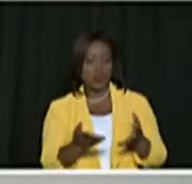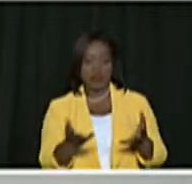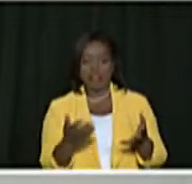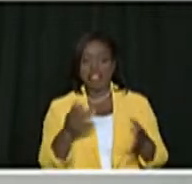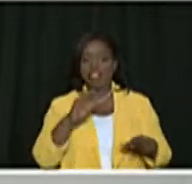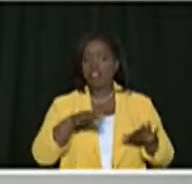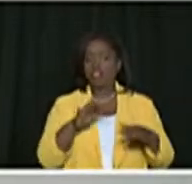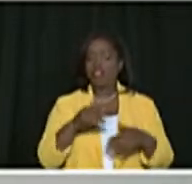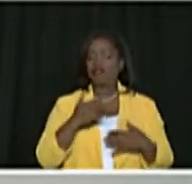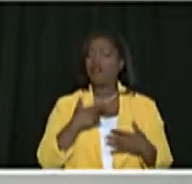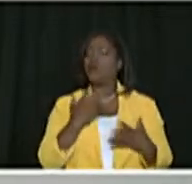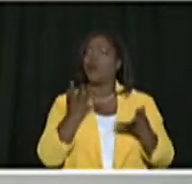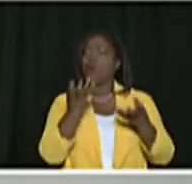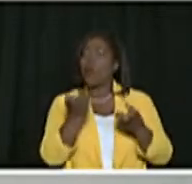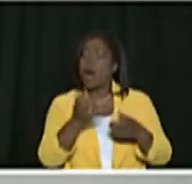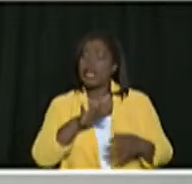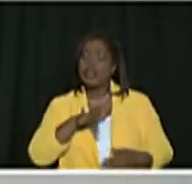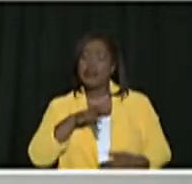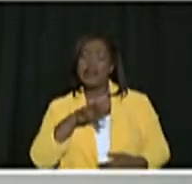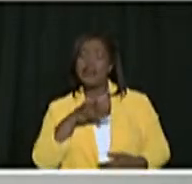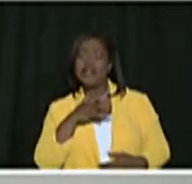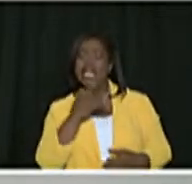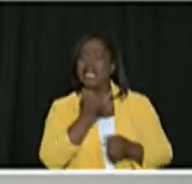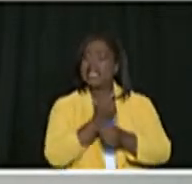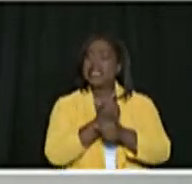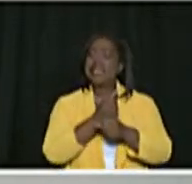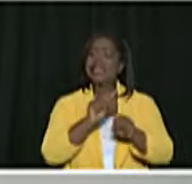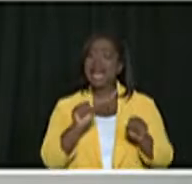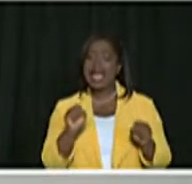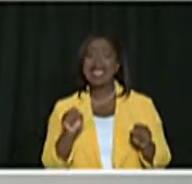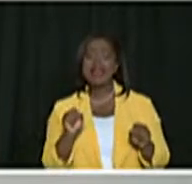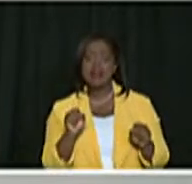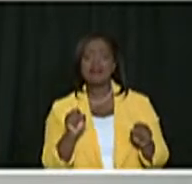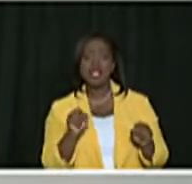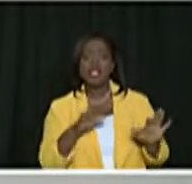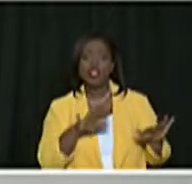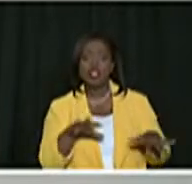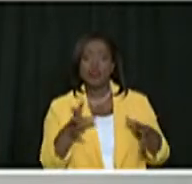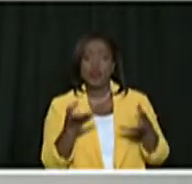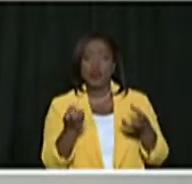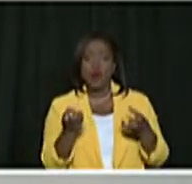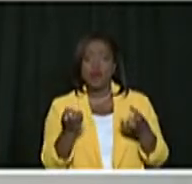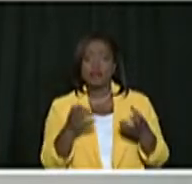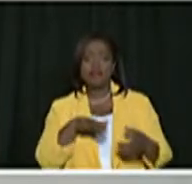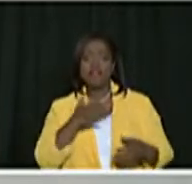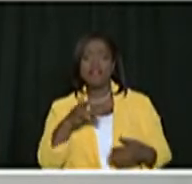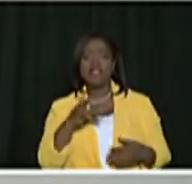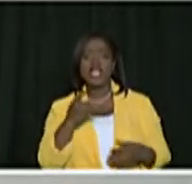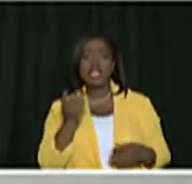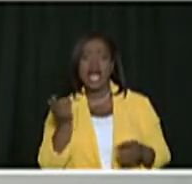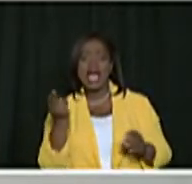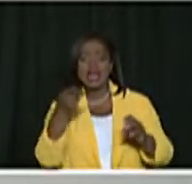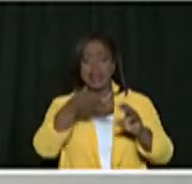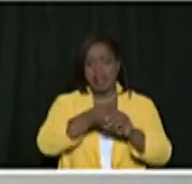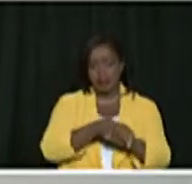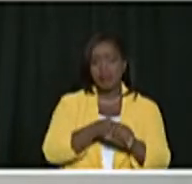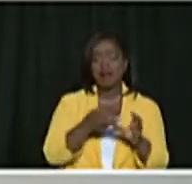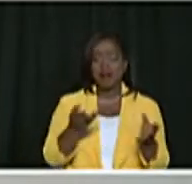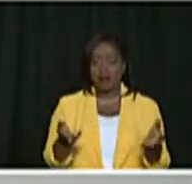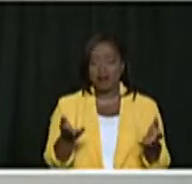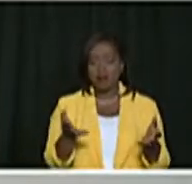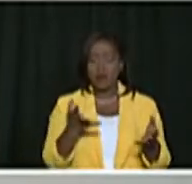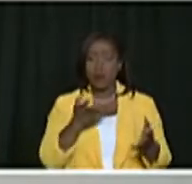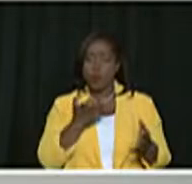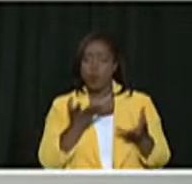to feel safe, they want to feel emotionally safe, they want to feel like they belong, they want to feel nurtured and loved and cared for, they